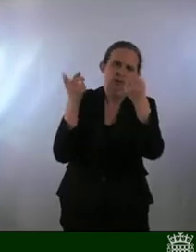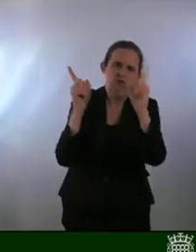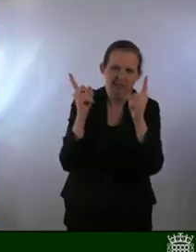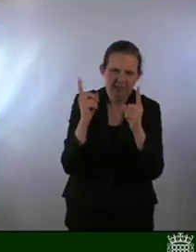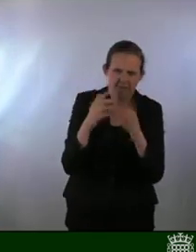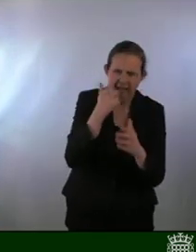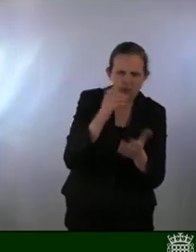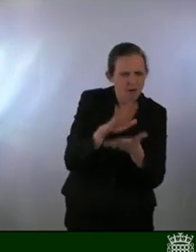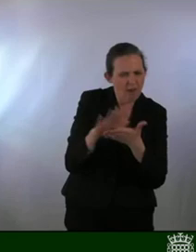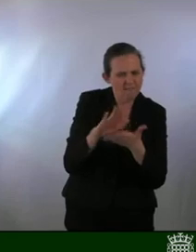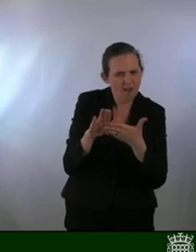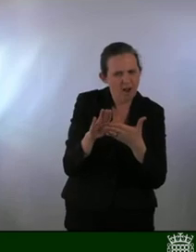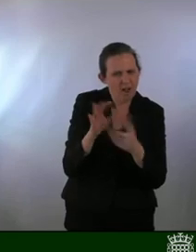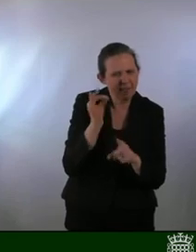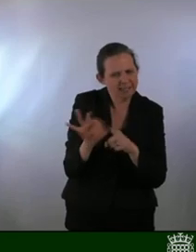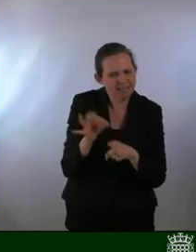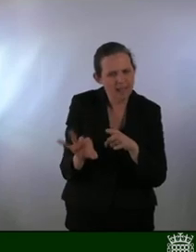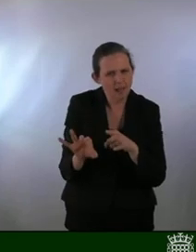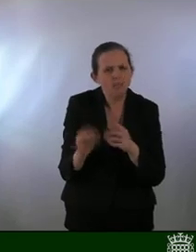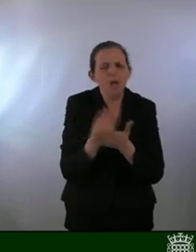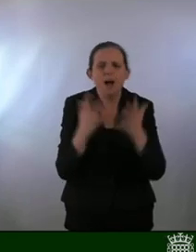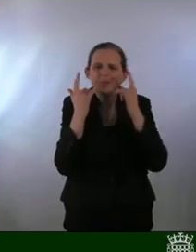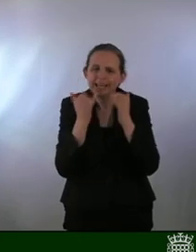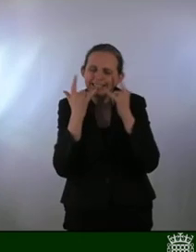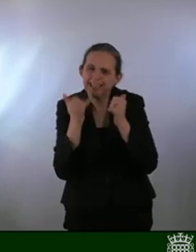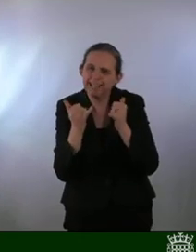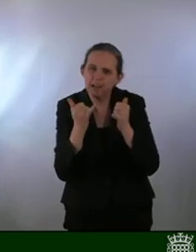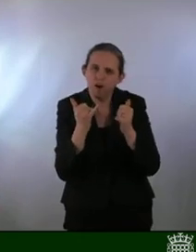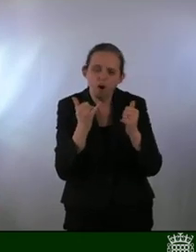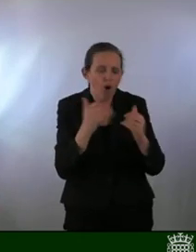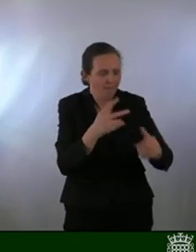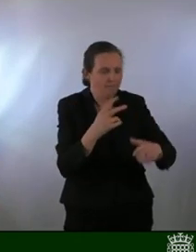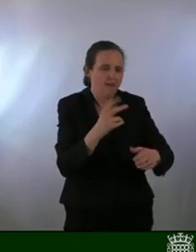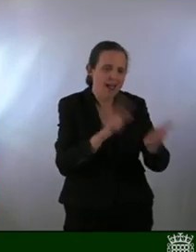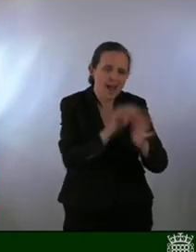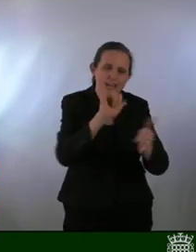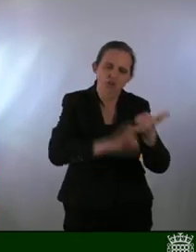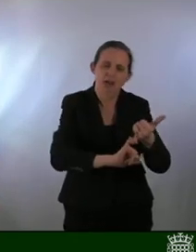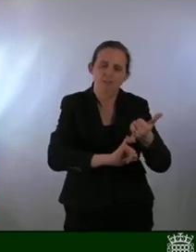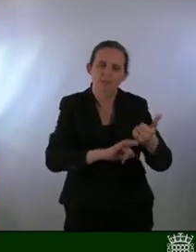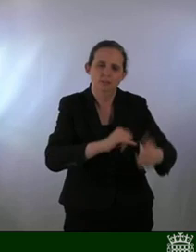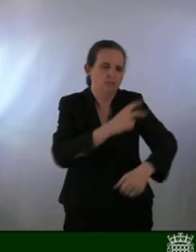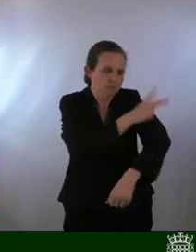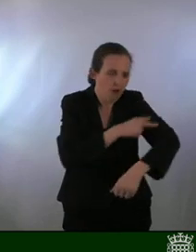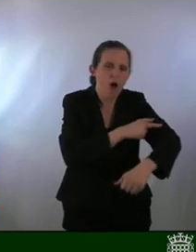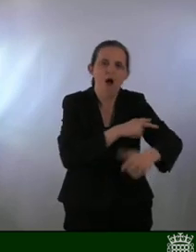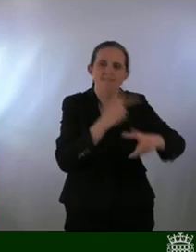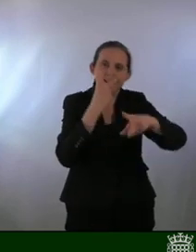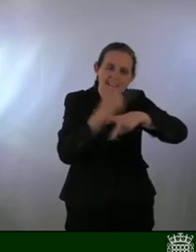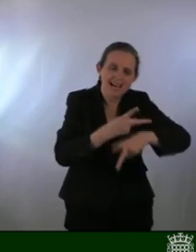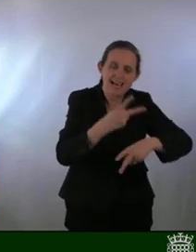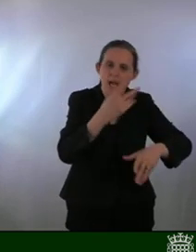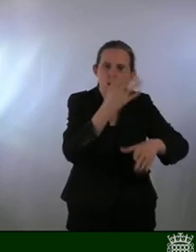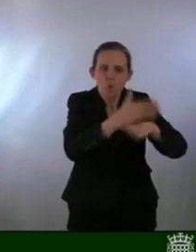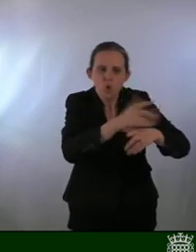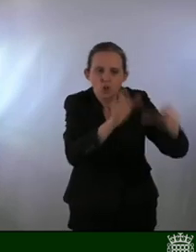just gave to the Honourable Member for Tooting on testing of our frontline healthcare workers, And indeed, just as